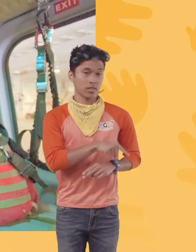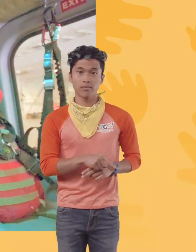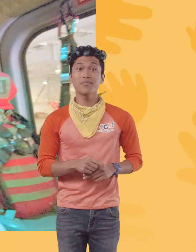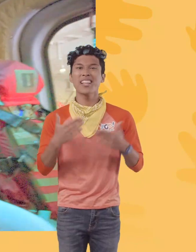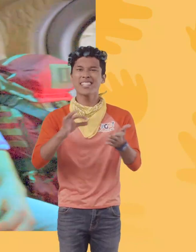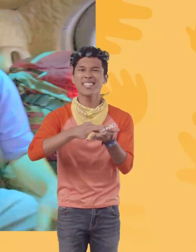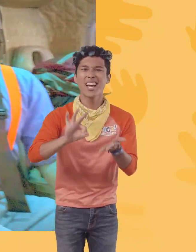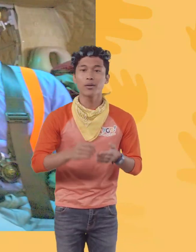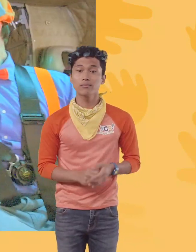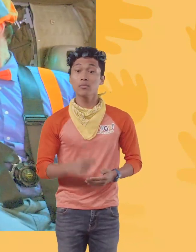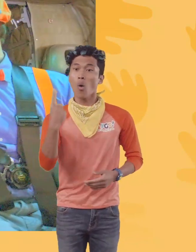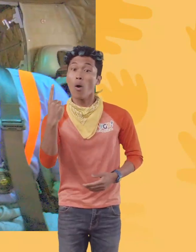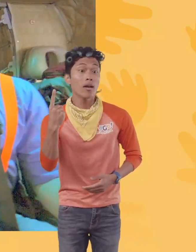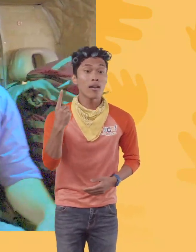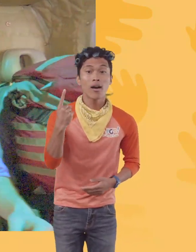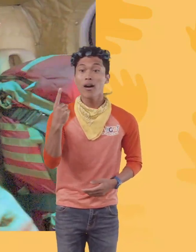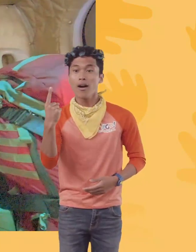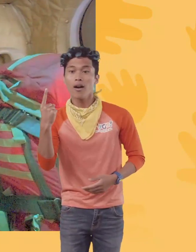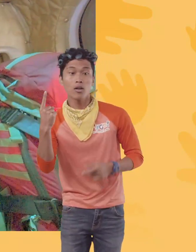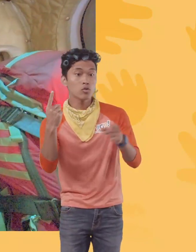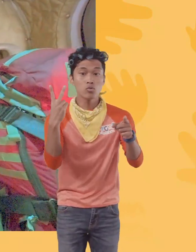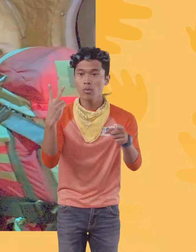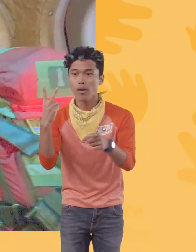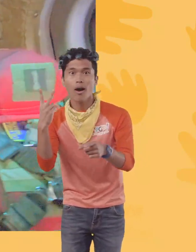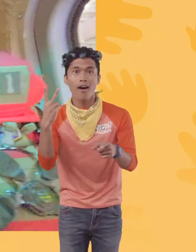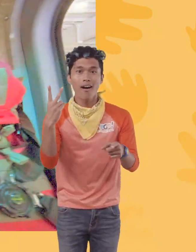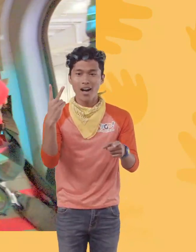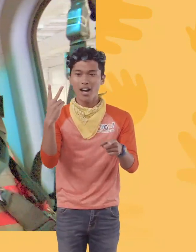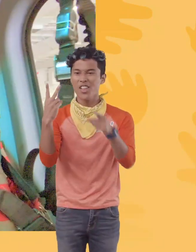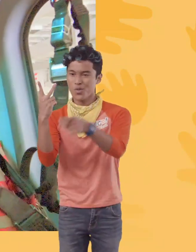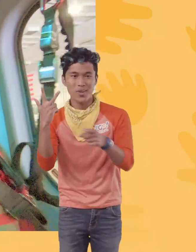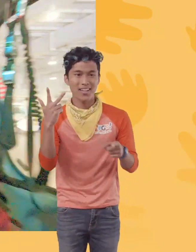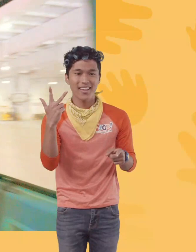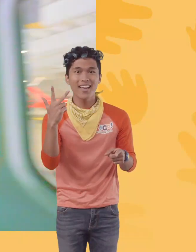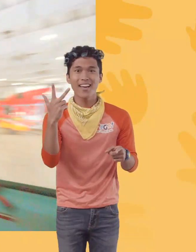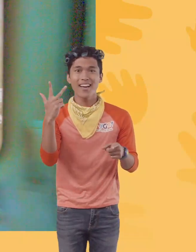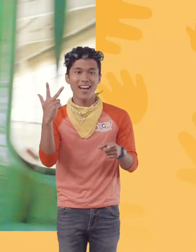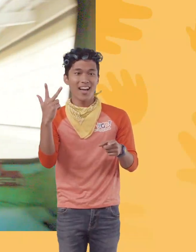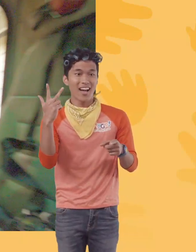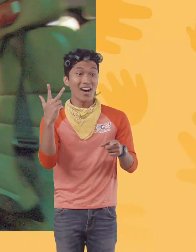them. One, two, three,